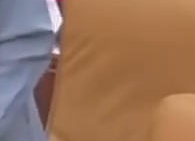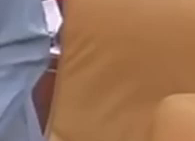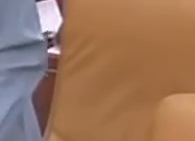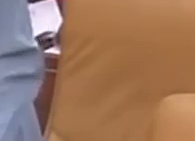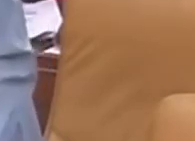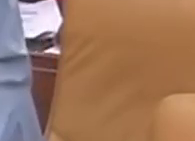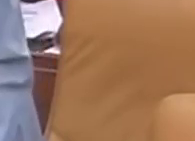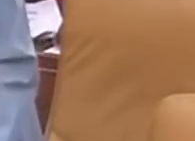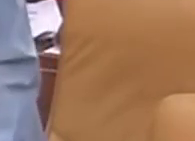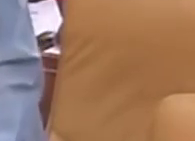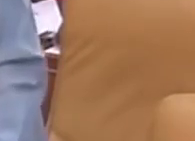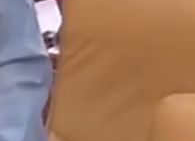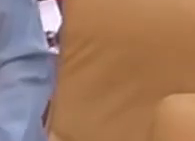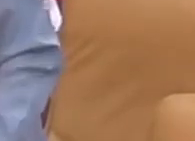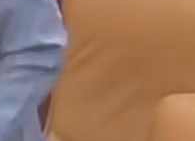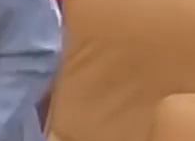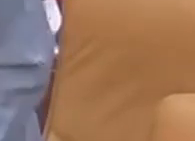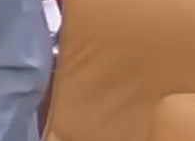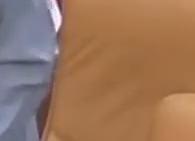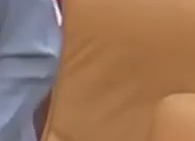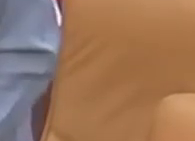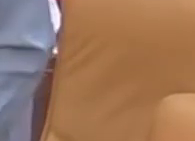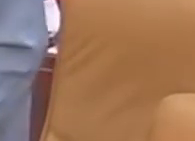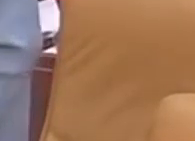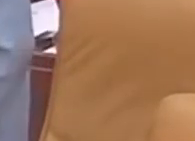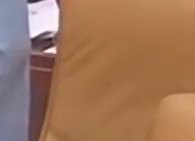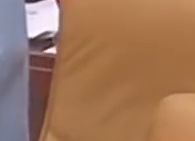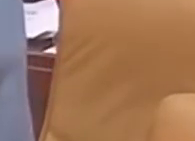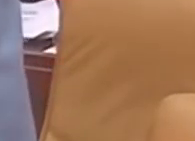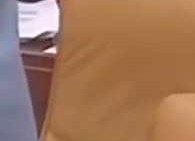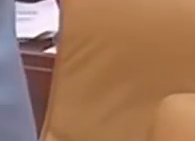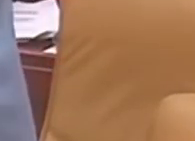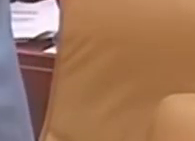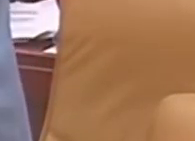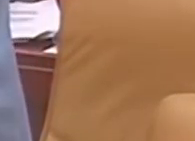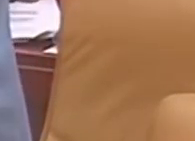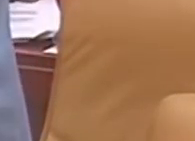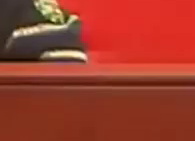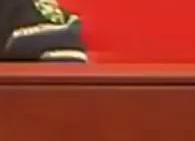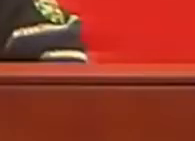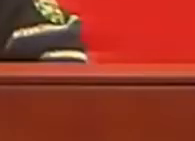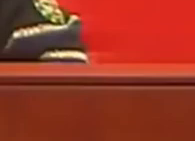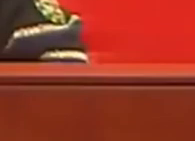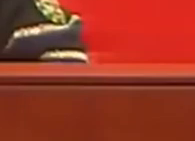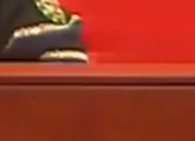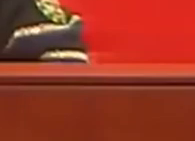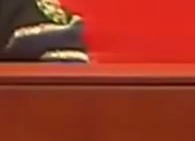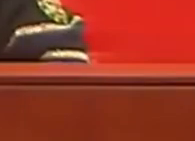So the four comprehensive motions. Yeah.